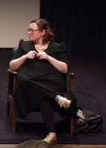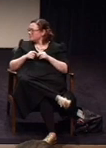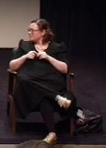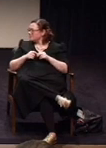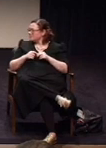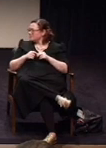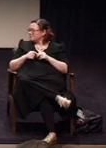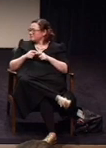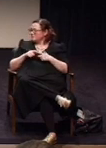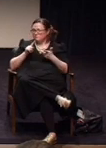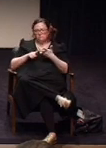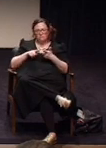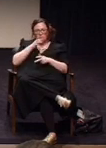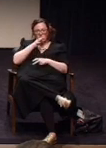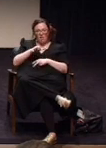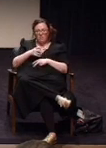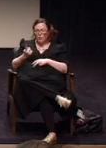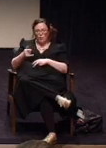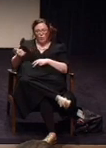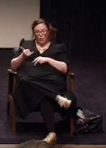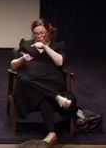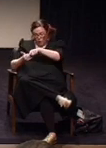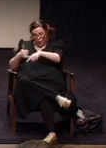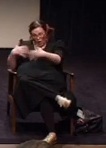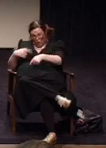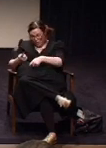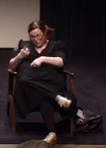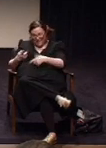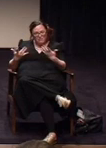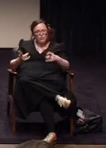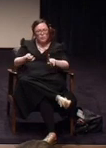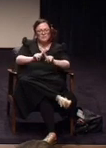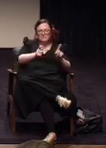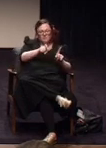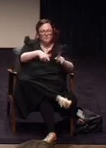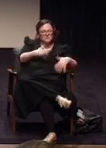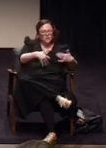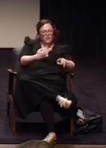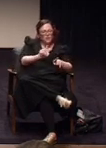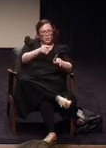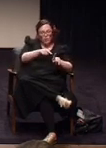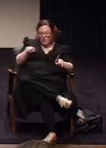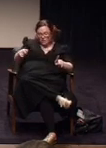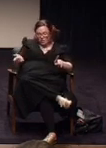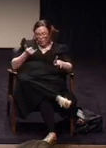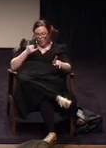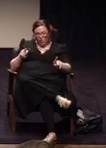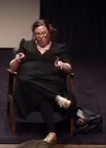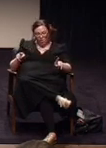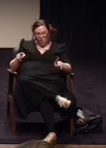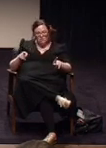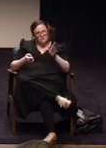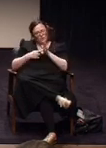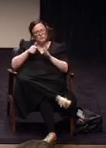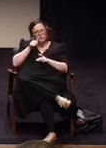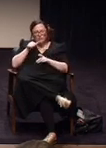Is it the patient himself or herself calling? I mean, that is important. You have to know if you are talking to the person who is